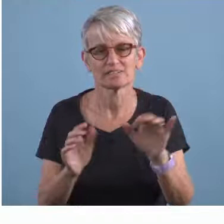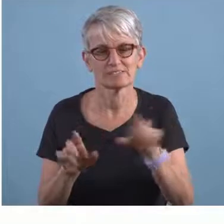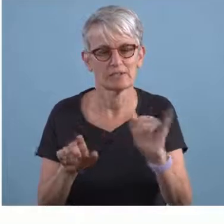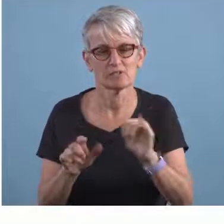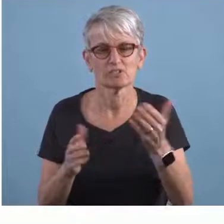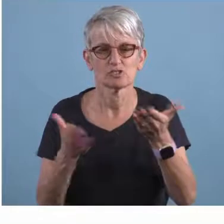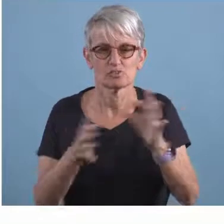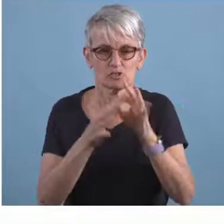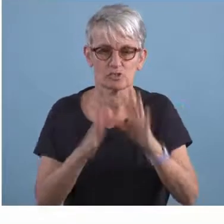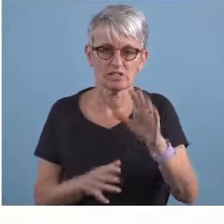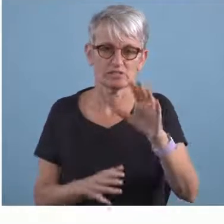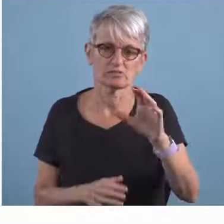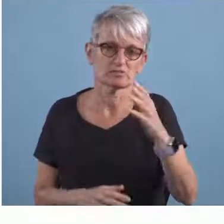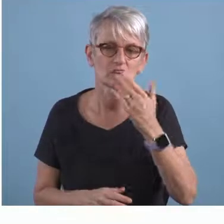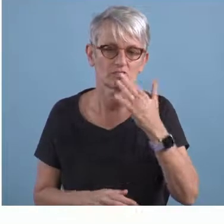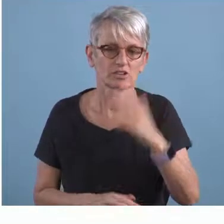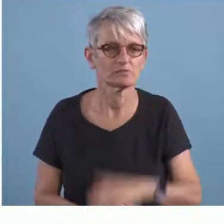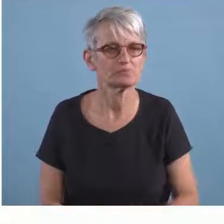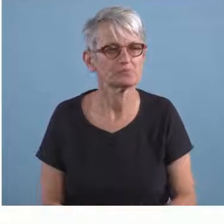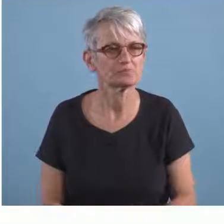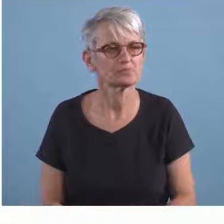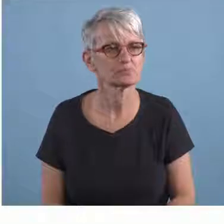Colorado. Next slide.